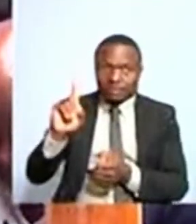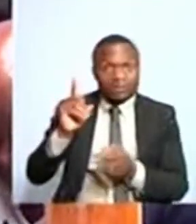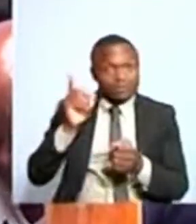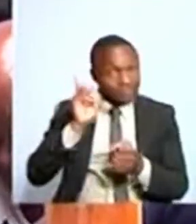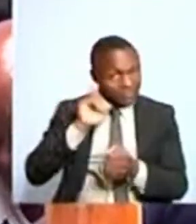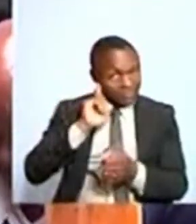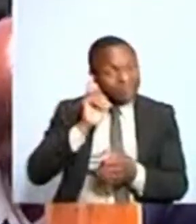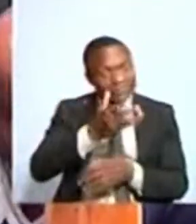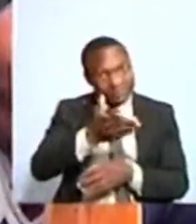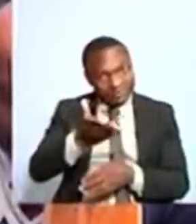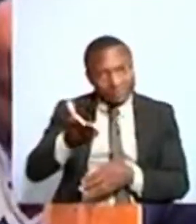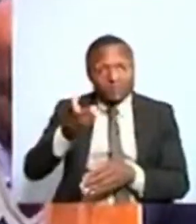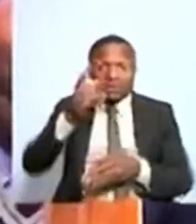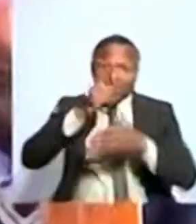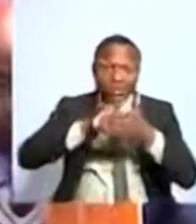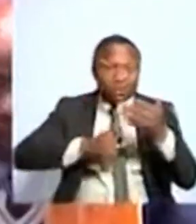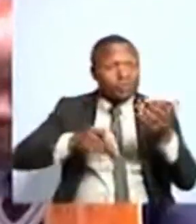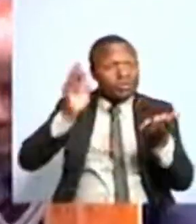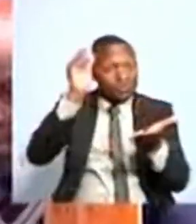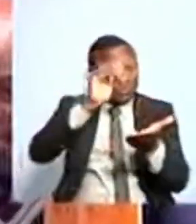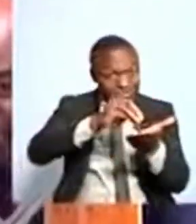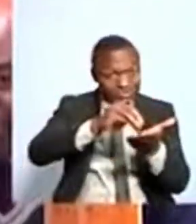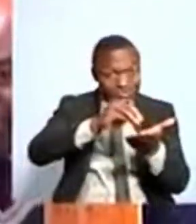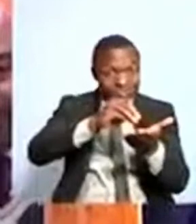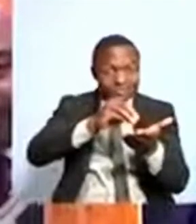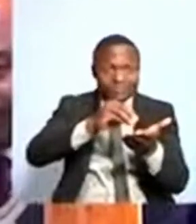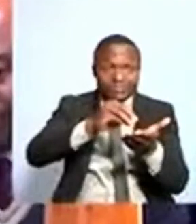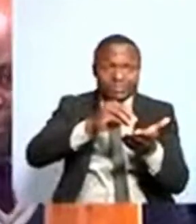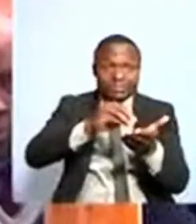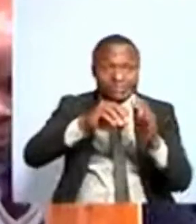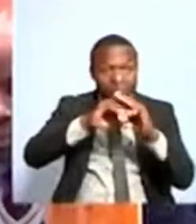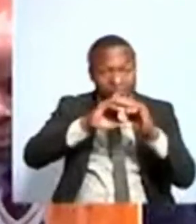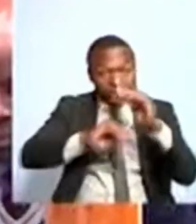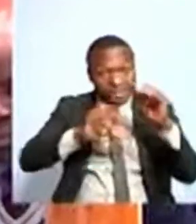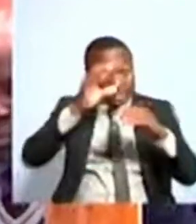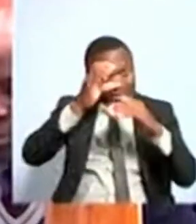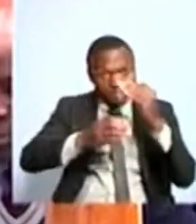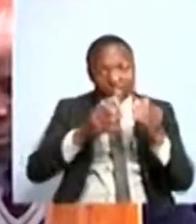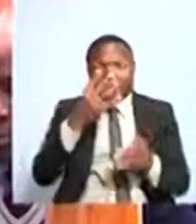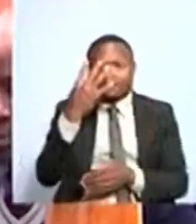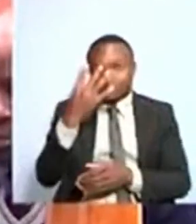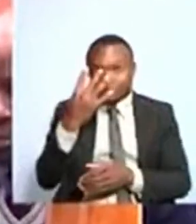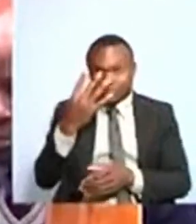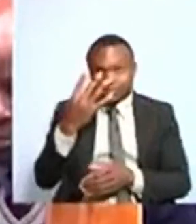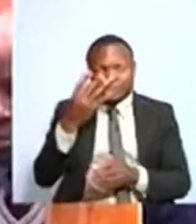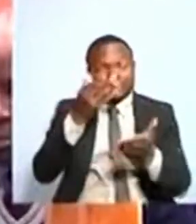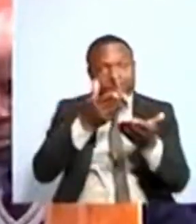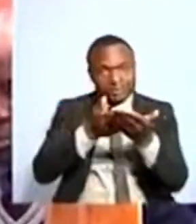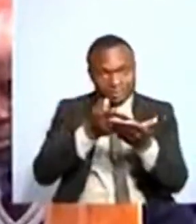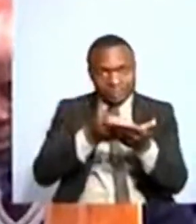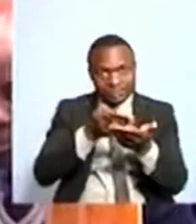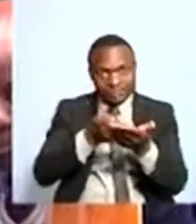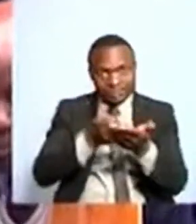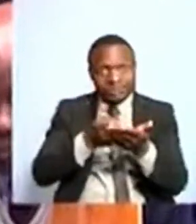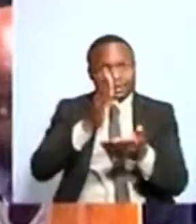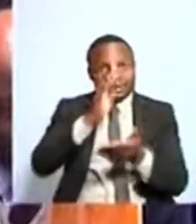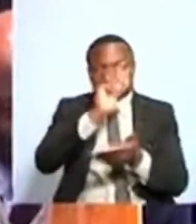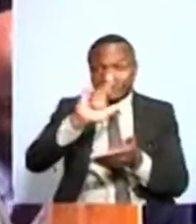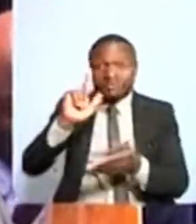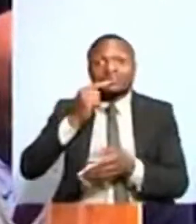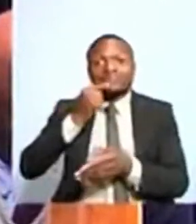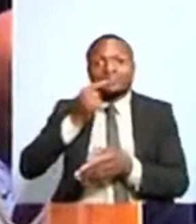listen, Honourable Minister. What you have put on under clause 4 of this bill, you are